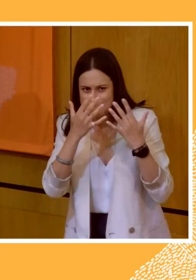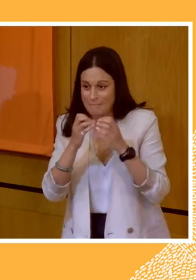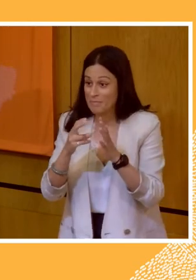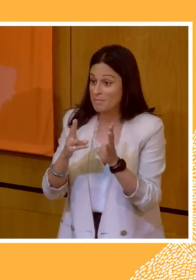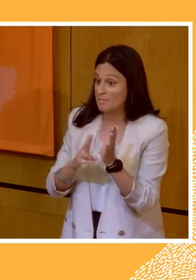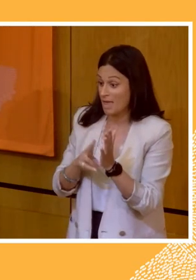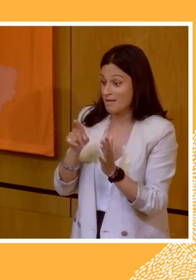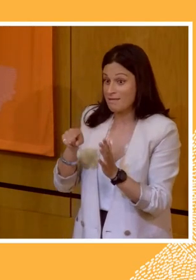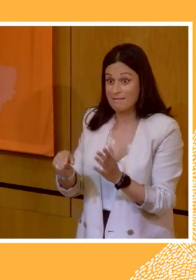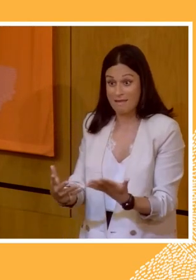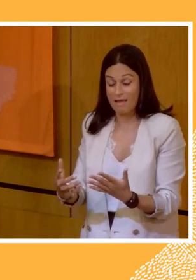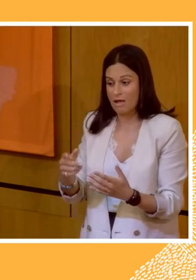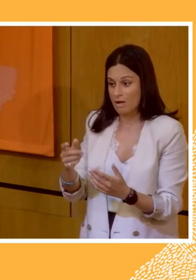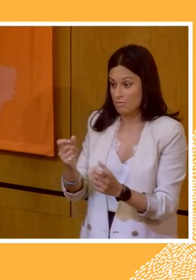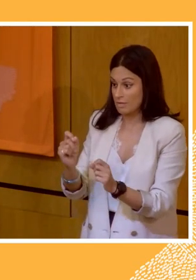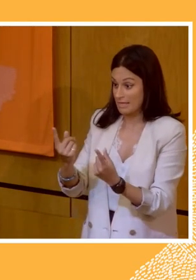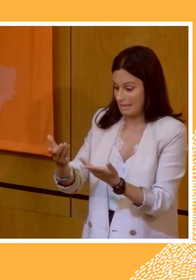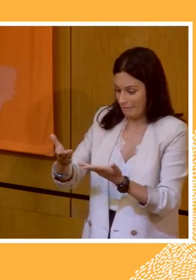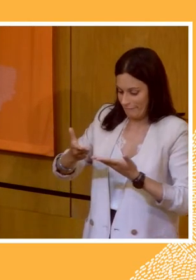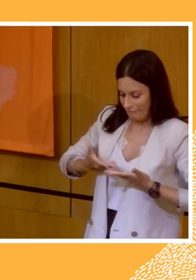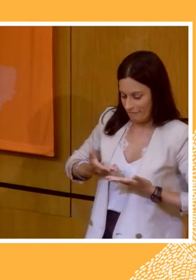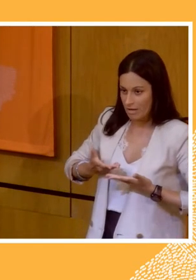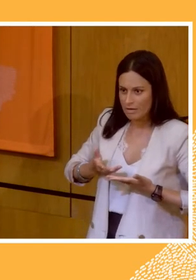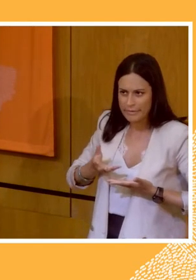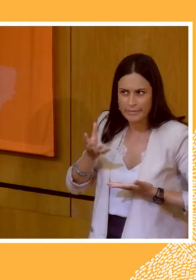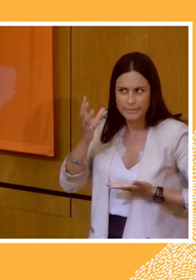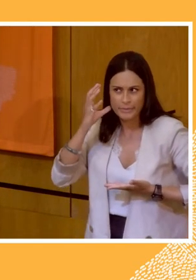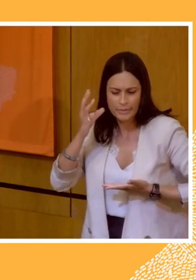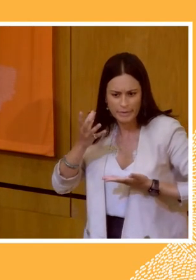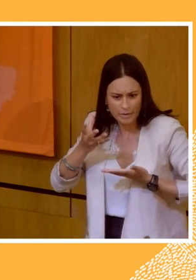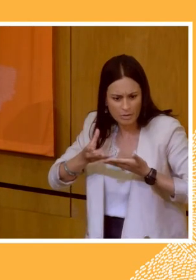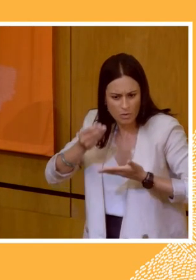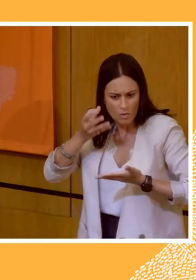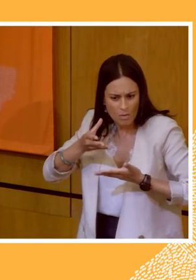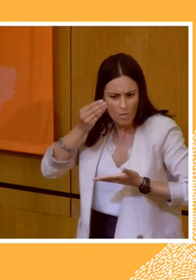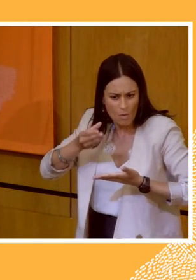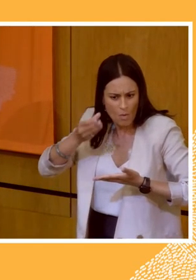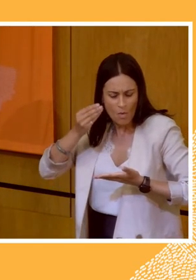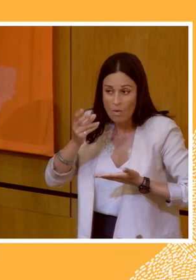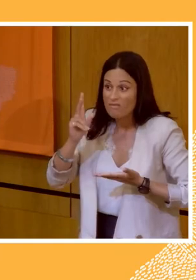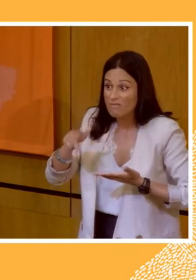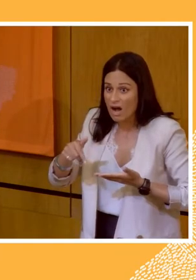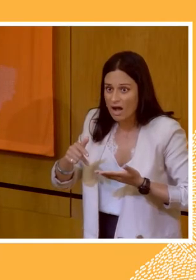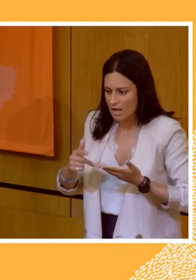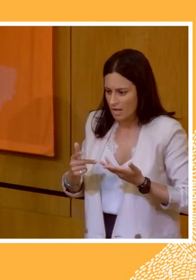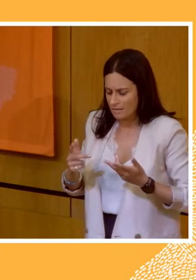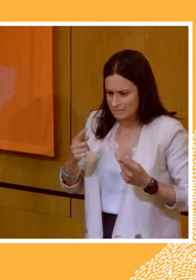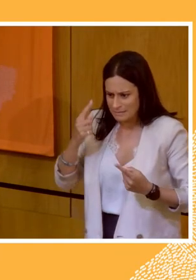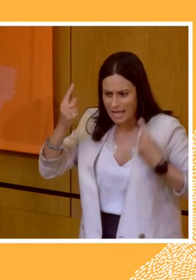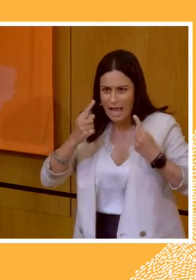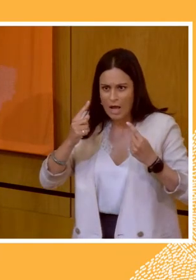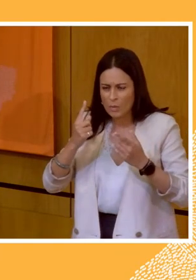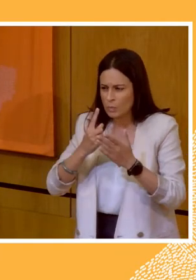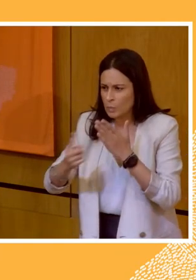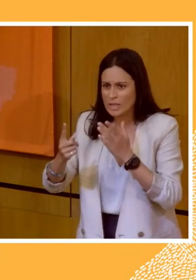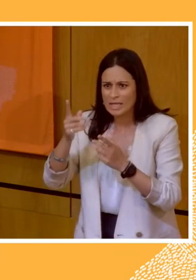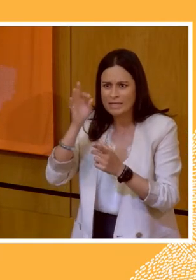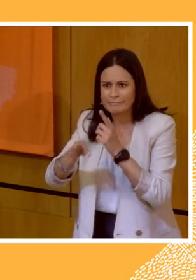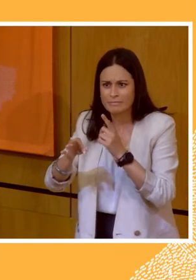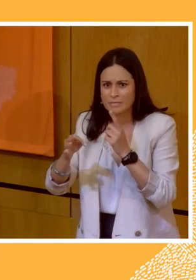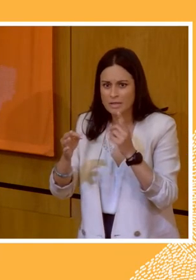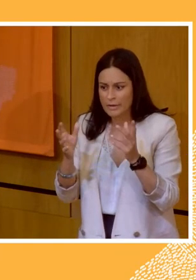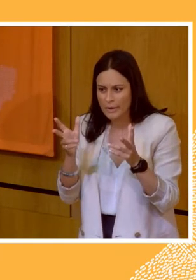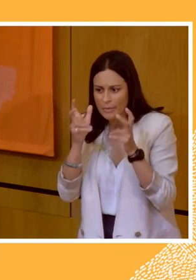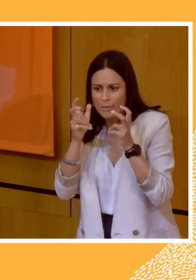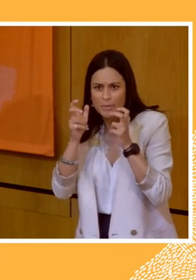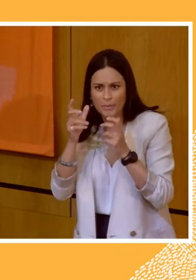is from there that he gave me to also listen to this. I was like, oh, there is some sound, the unique sound that comes from